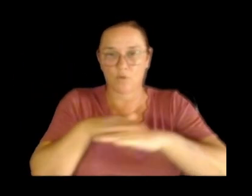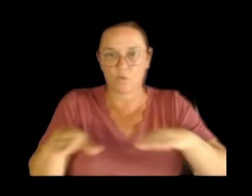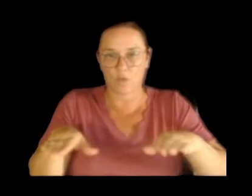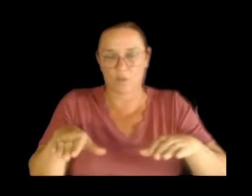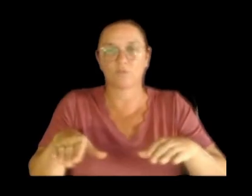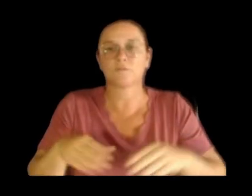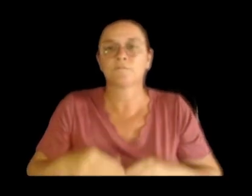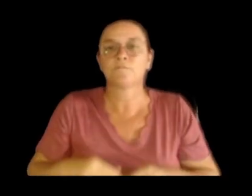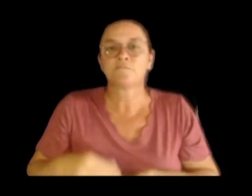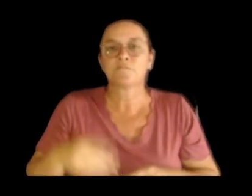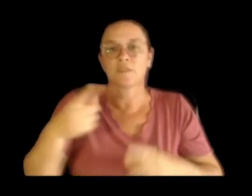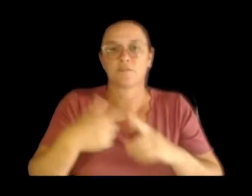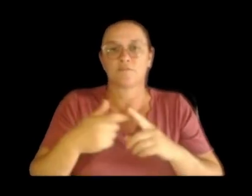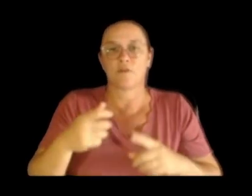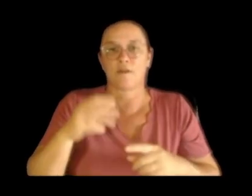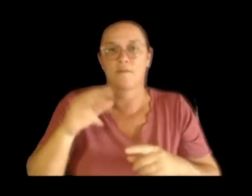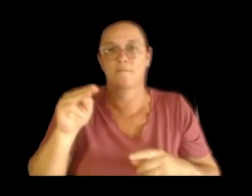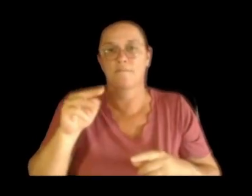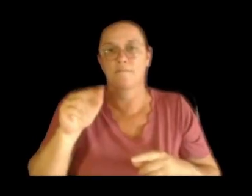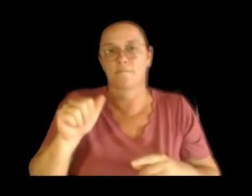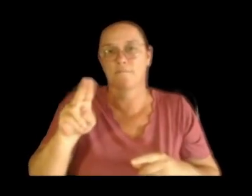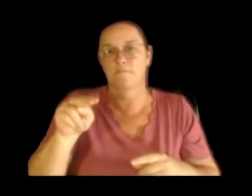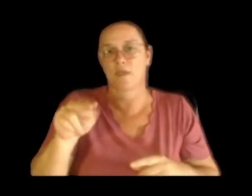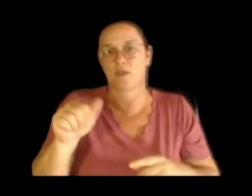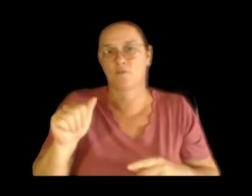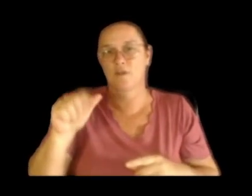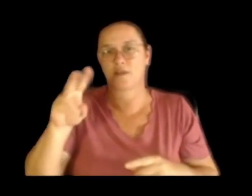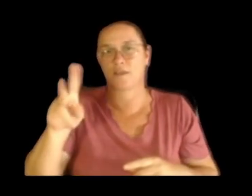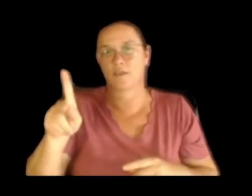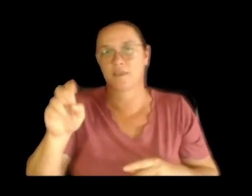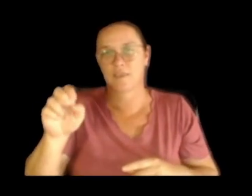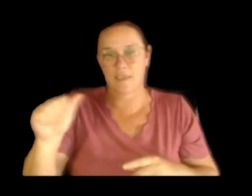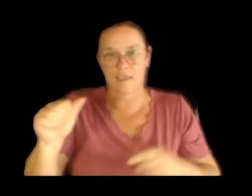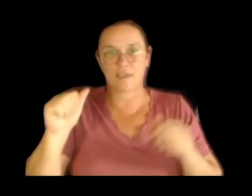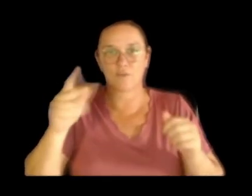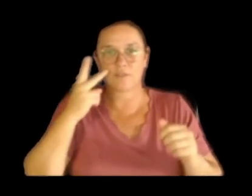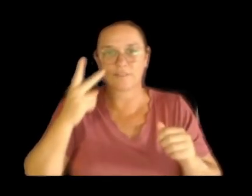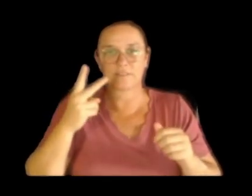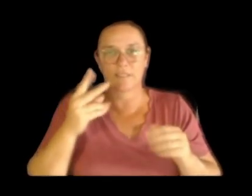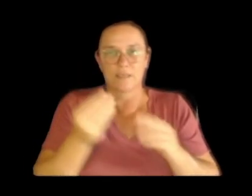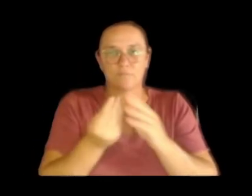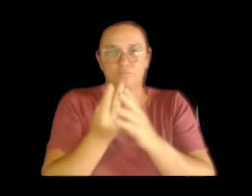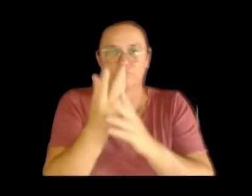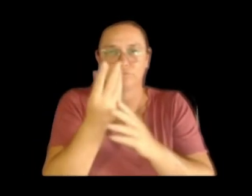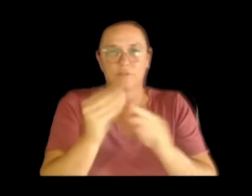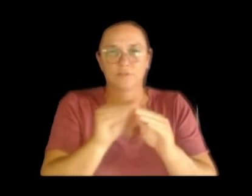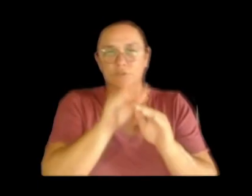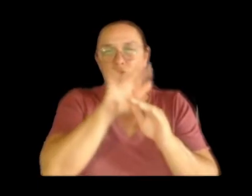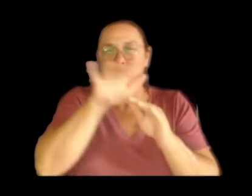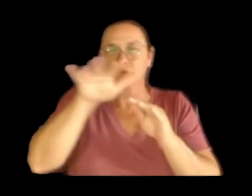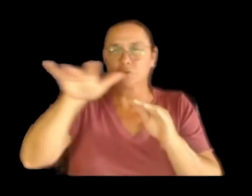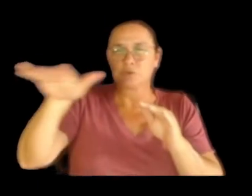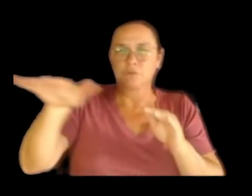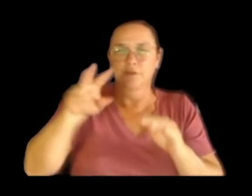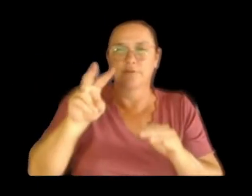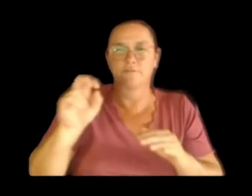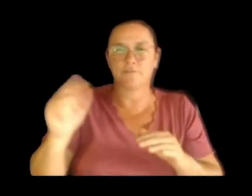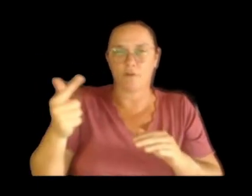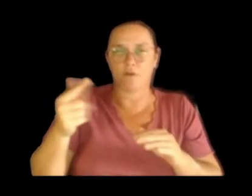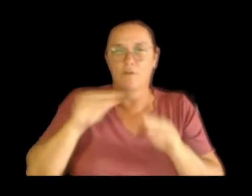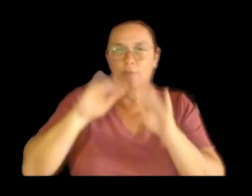camera, which captures the onset of eruption at night. And as day breaks, you can see this big cloud of fog, which then blows